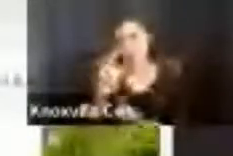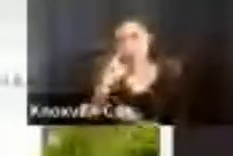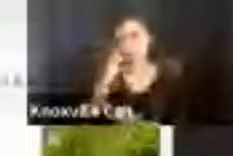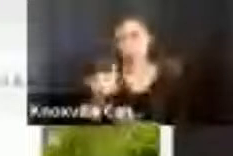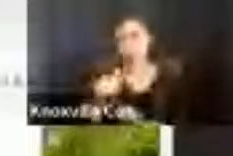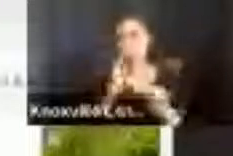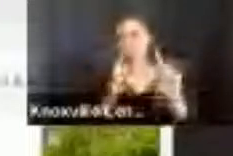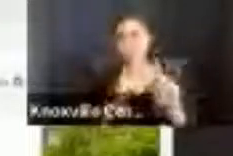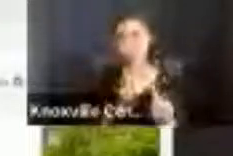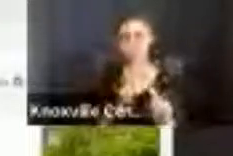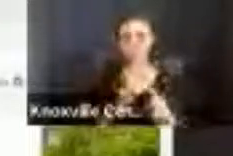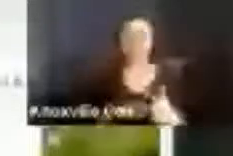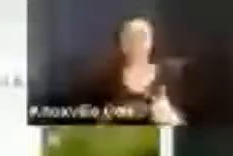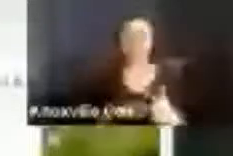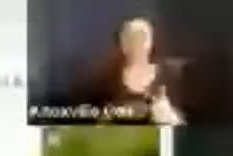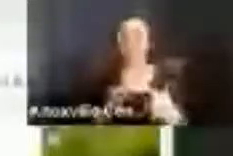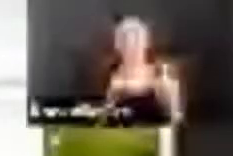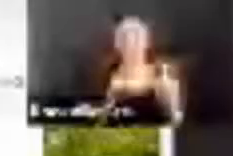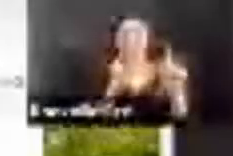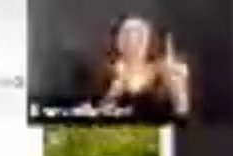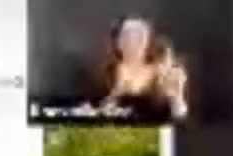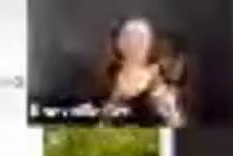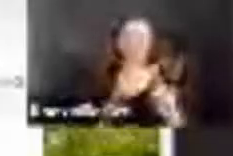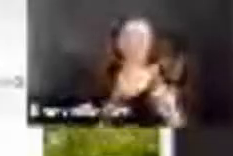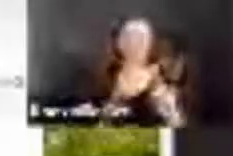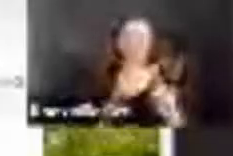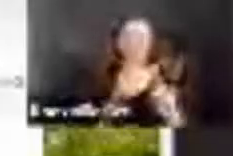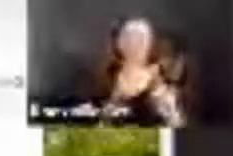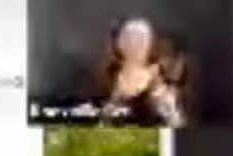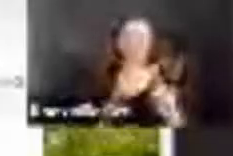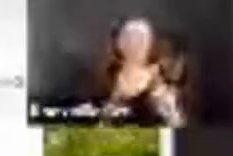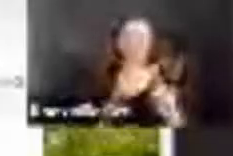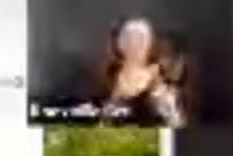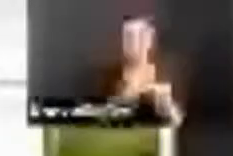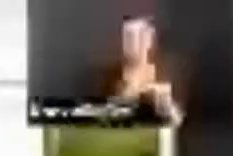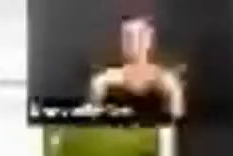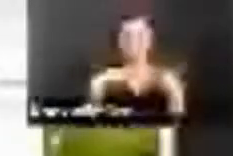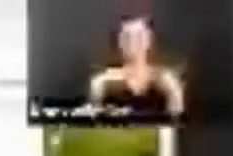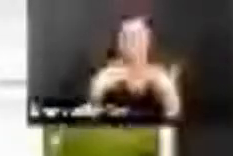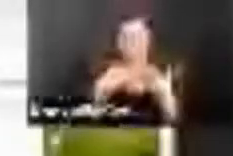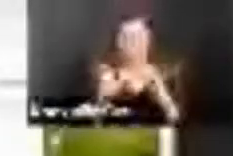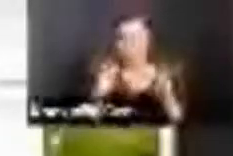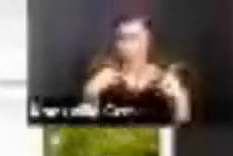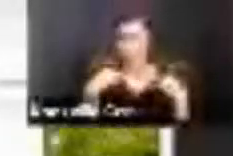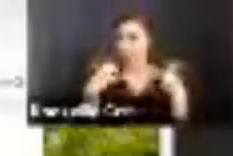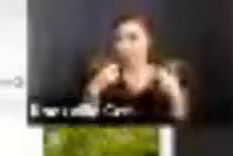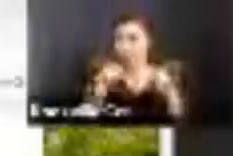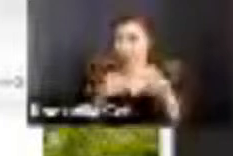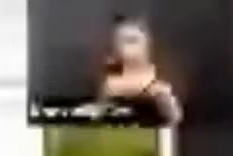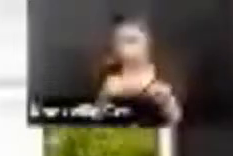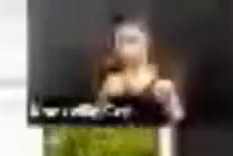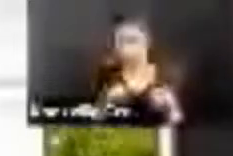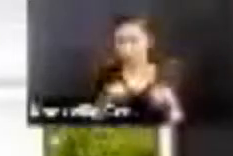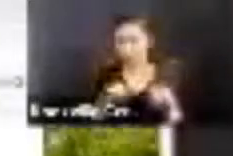For our third benchmark, sustained or increased public health capability. For this benchmark, we aim to